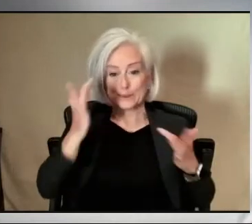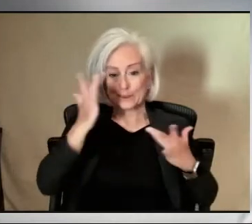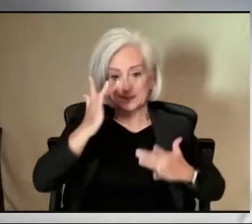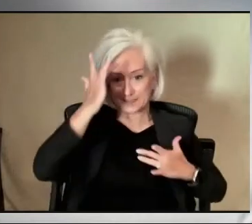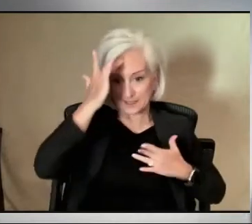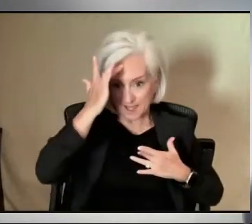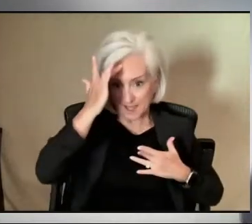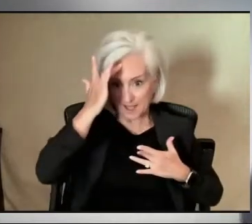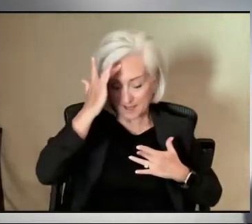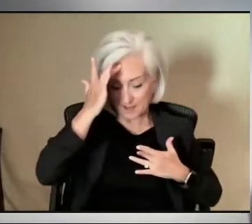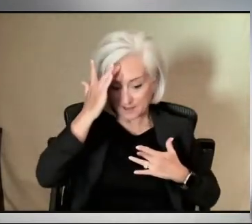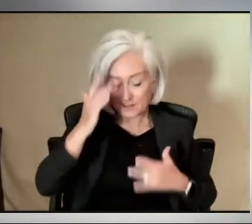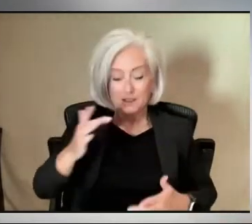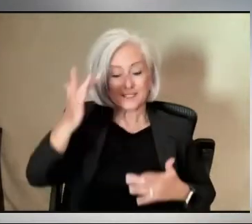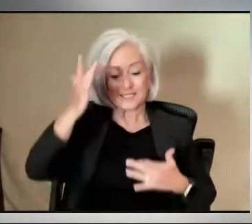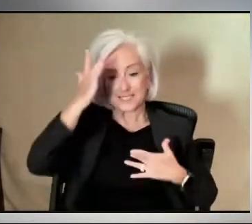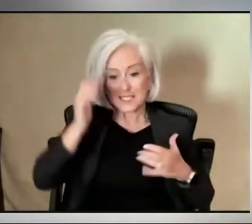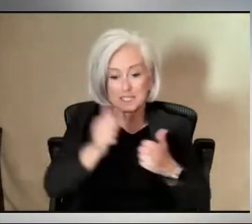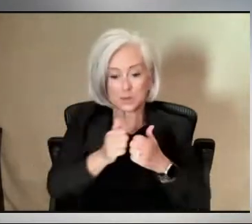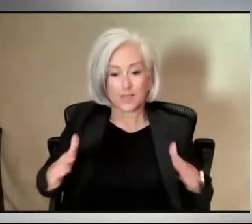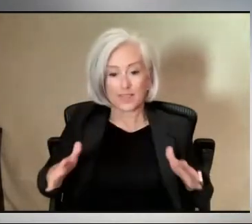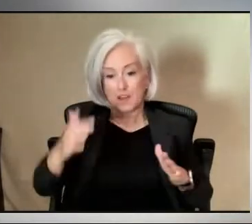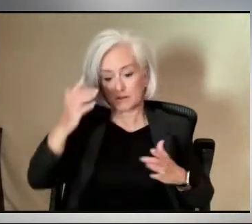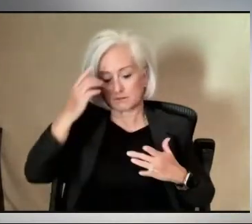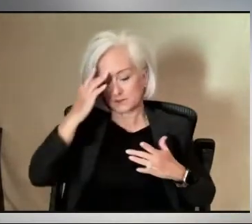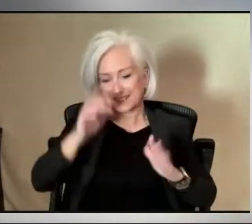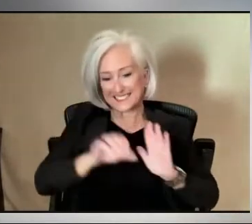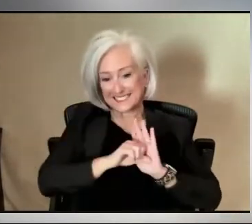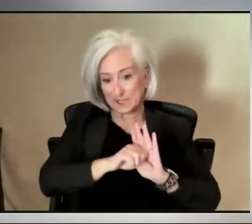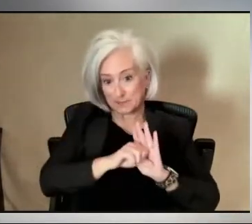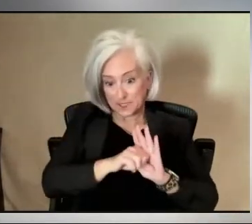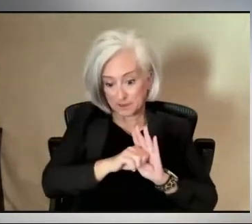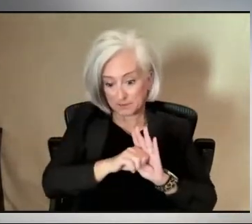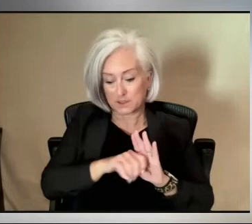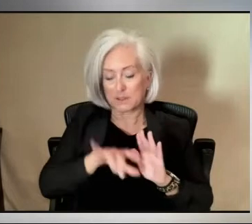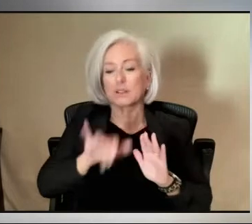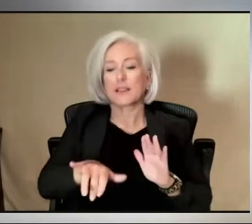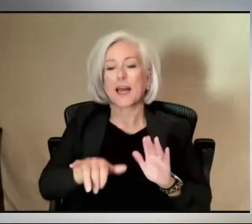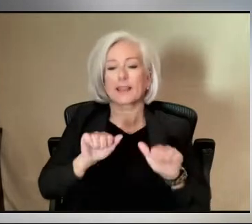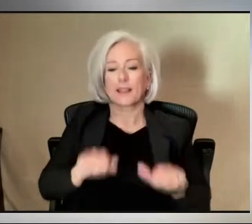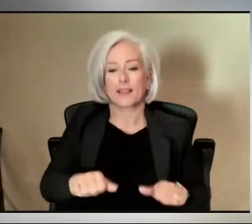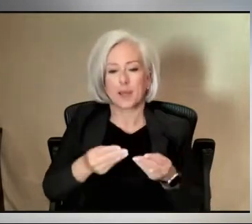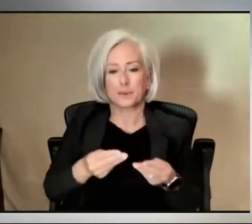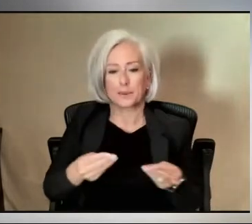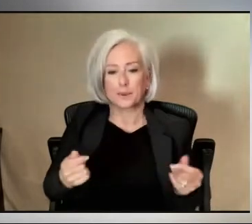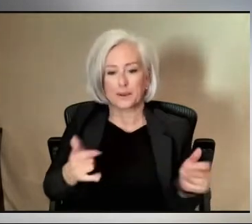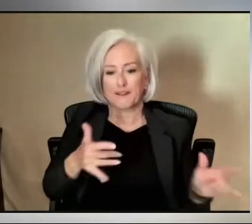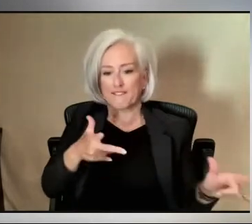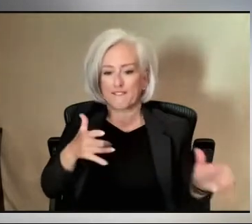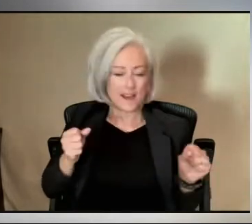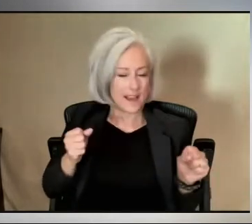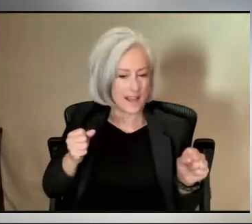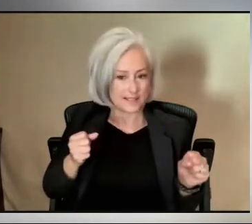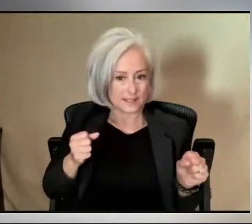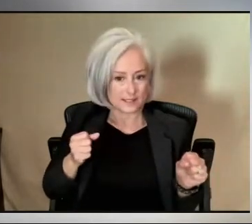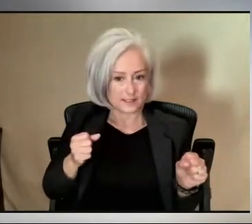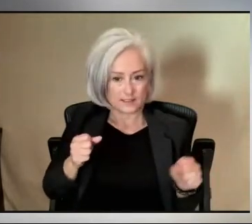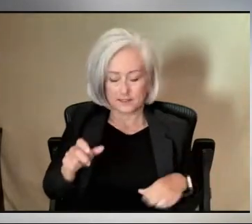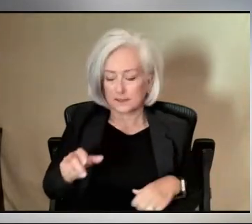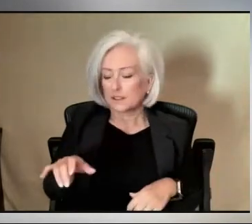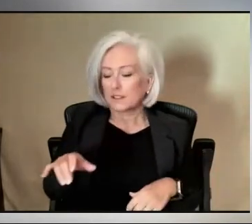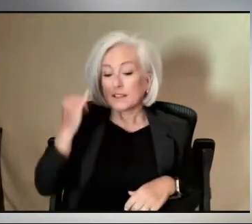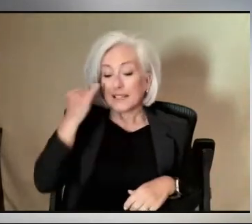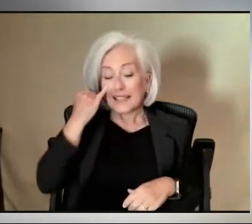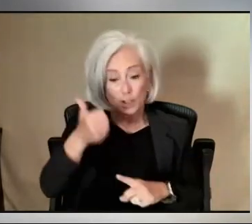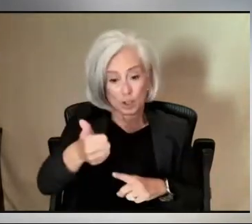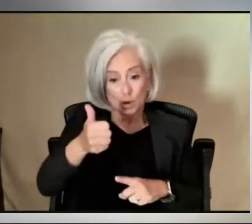infection, that can fade or wane relatively quickly, as it does, just as if you were infected